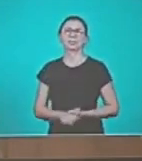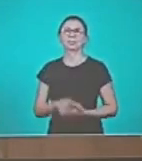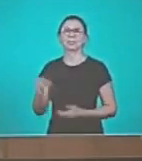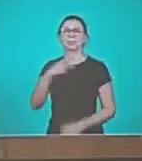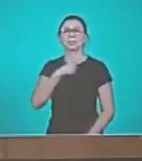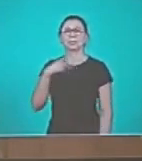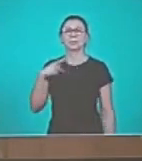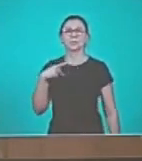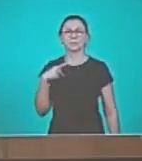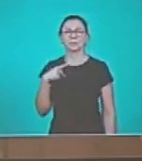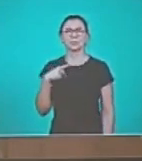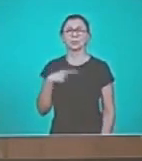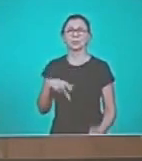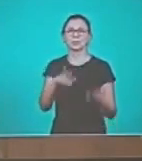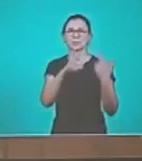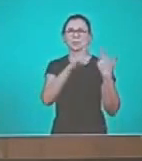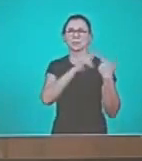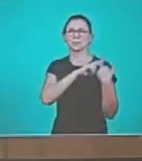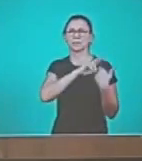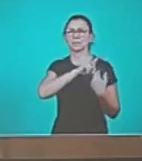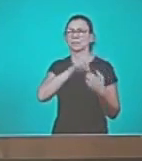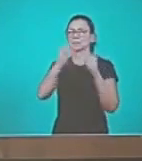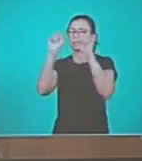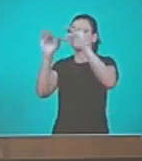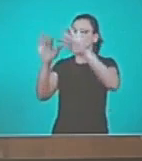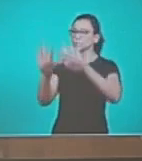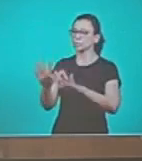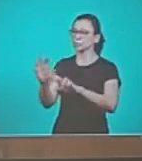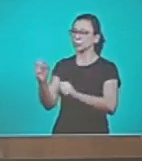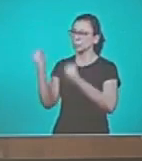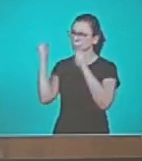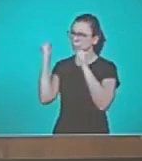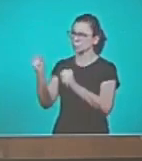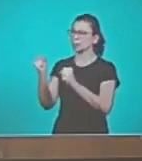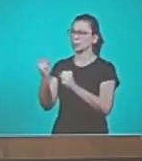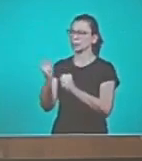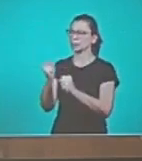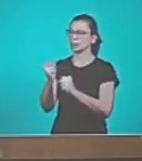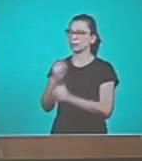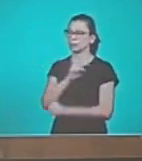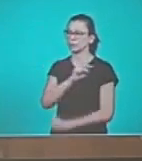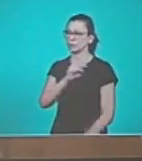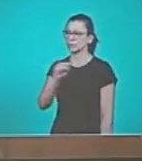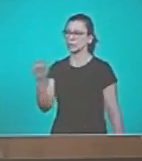Pastor Bergson, may God bless him in a mighty way.